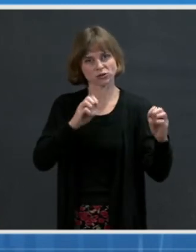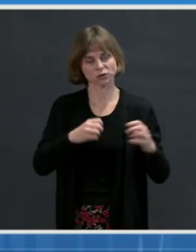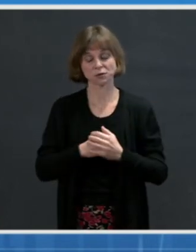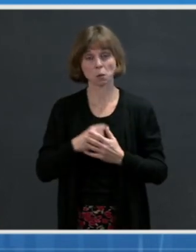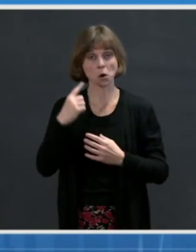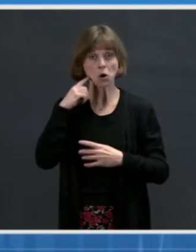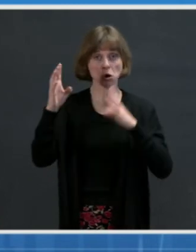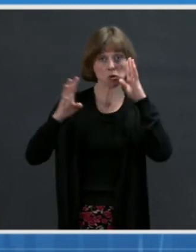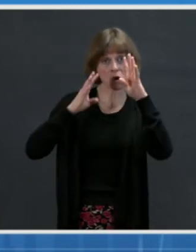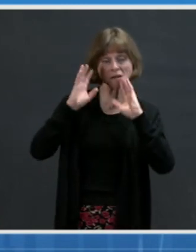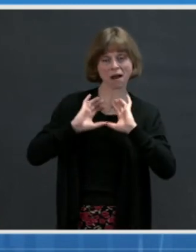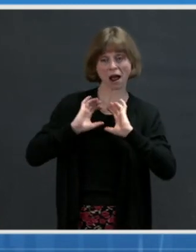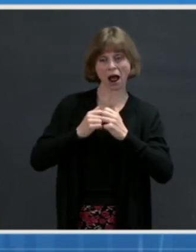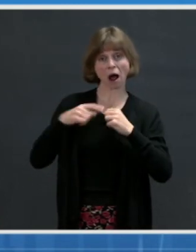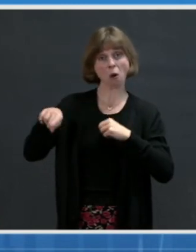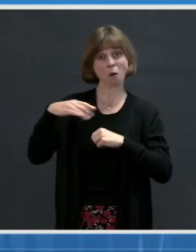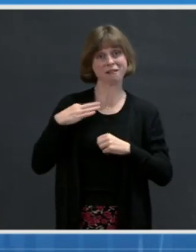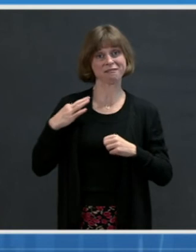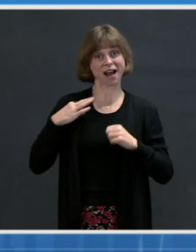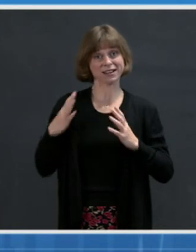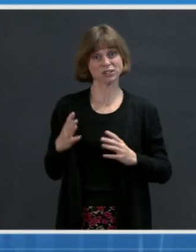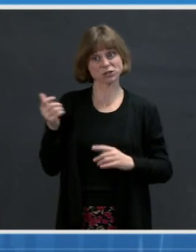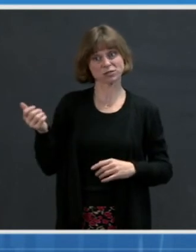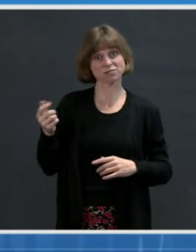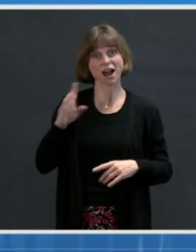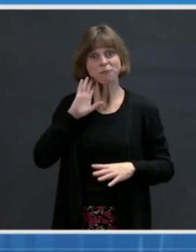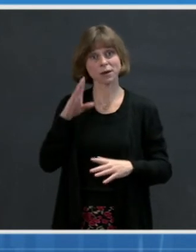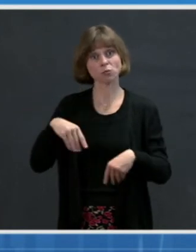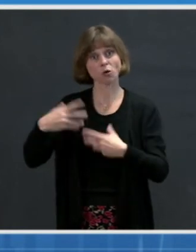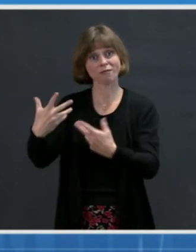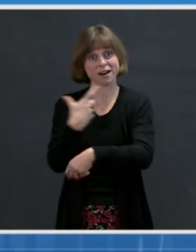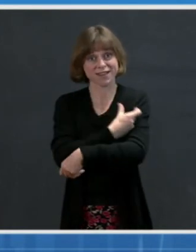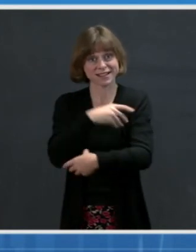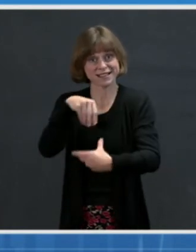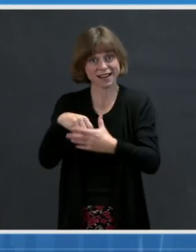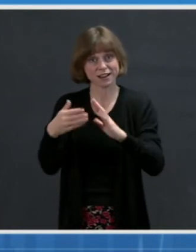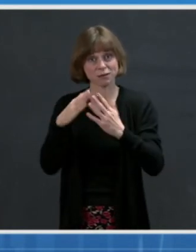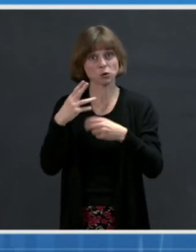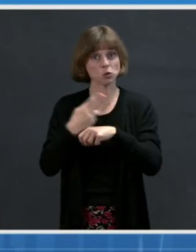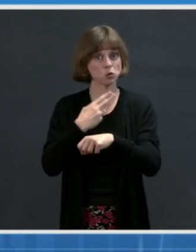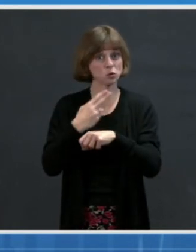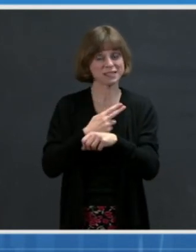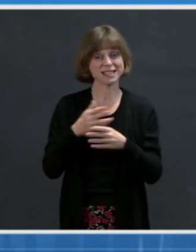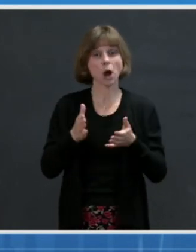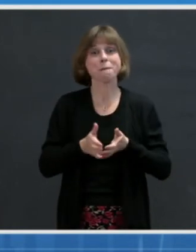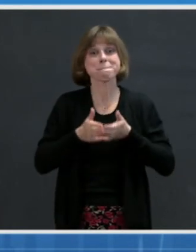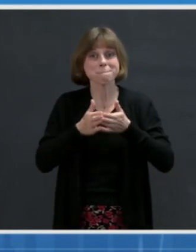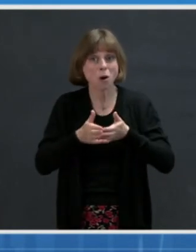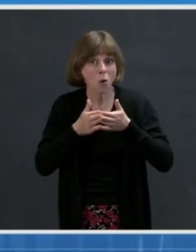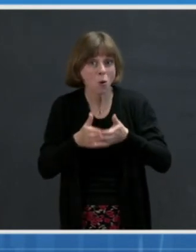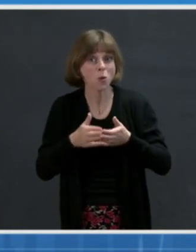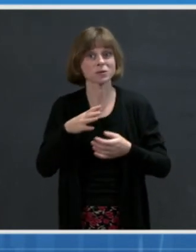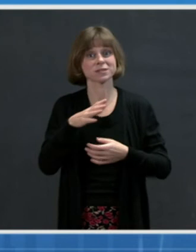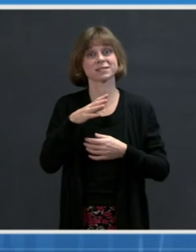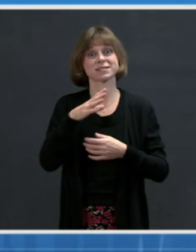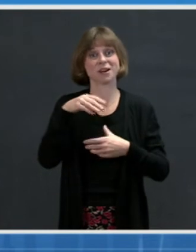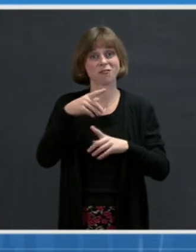ways providers and volunteers have been getting vaccinations into communities using boats, ferries, and snowmobiles in